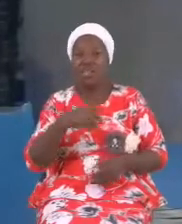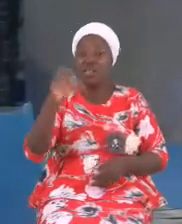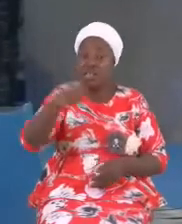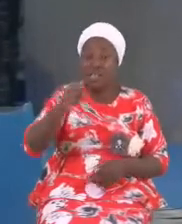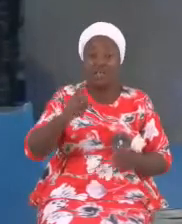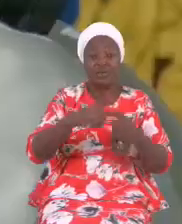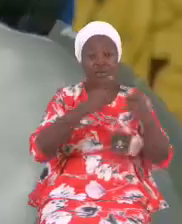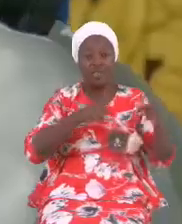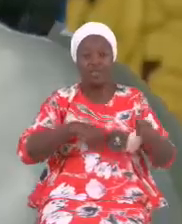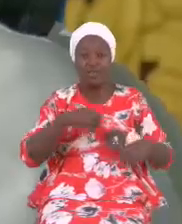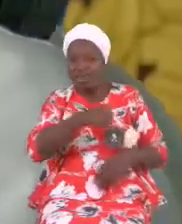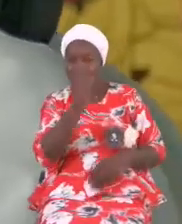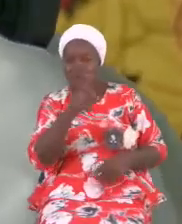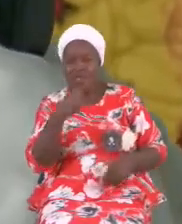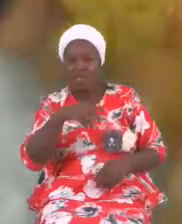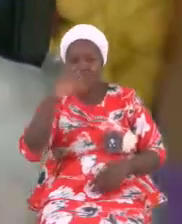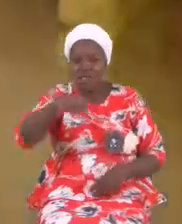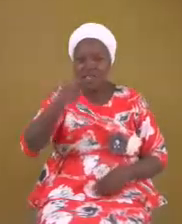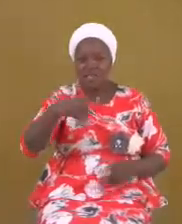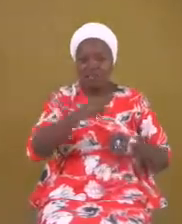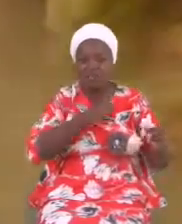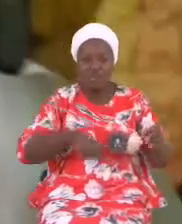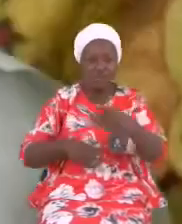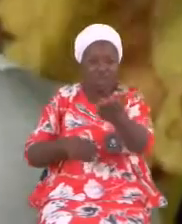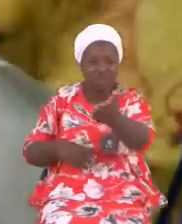say yes to the Lord there?